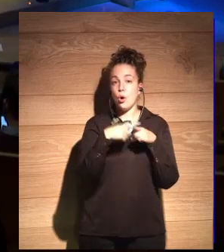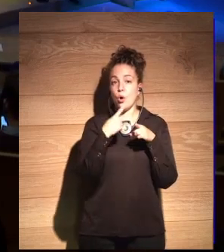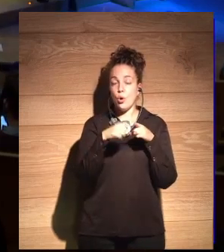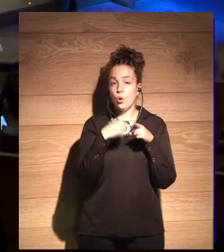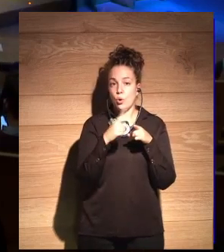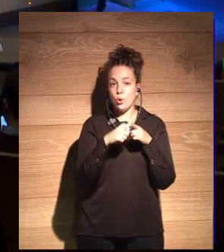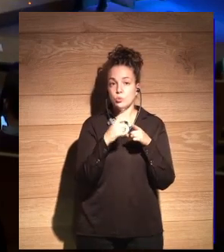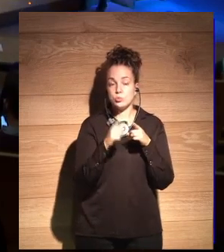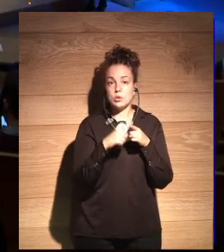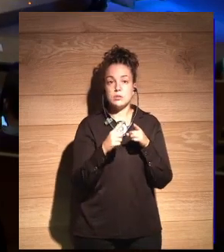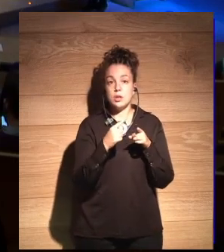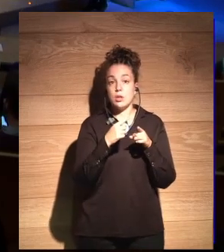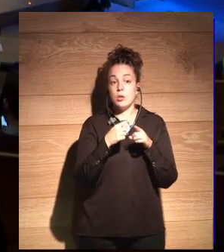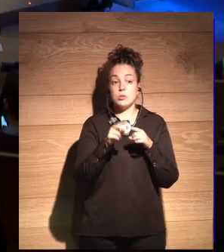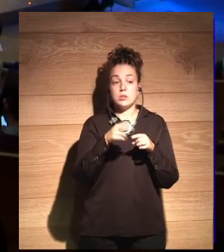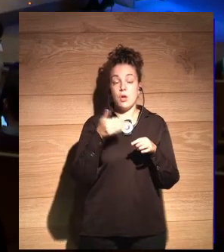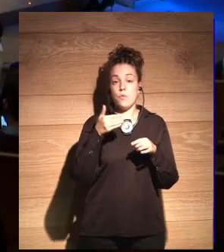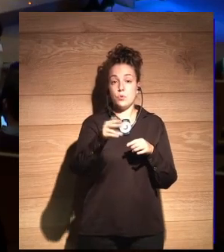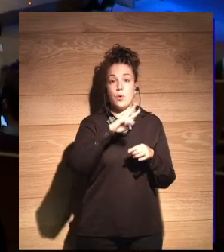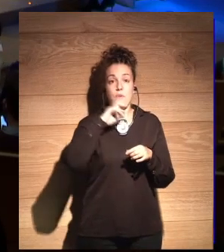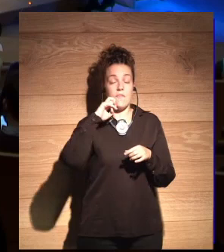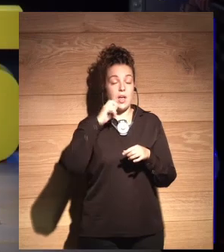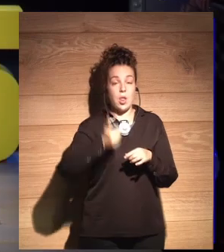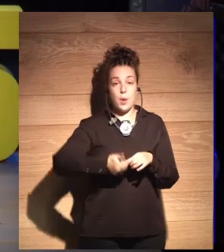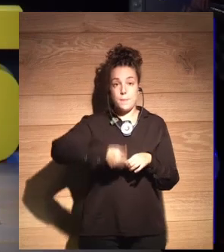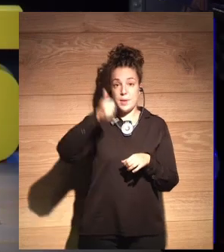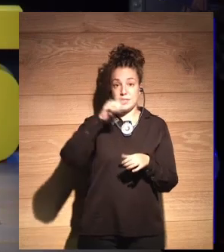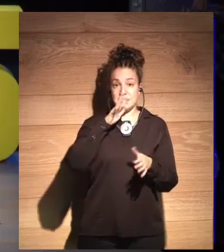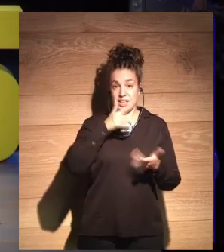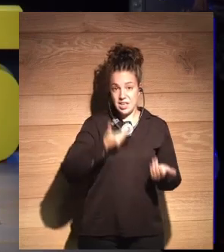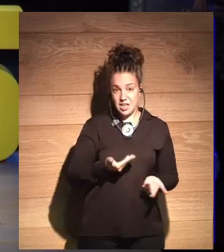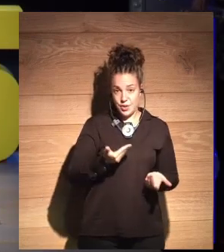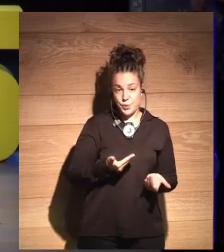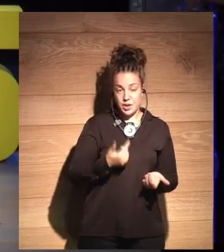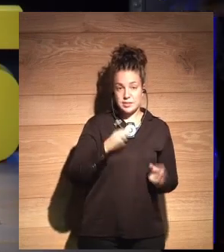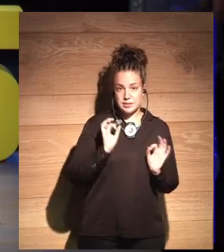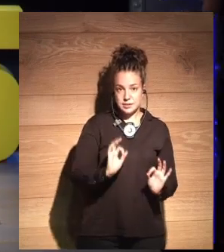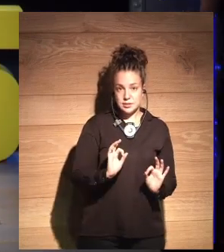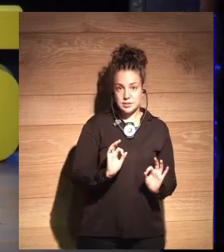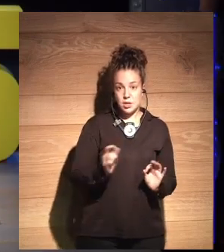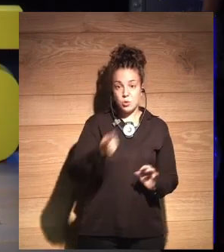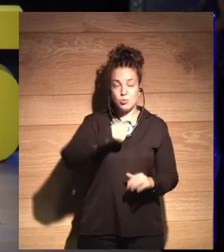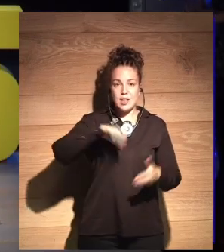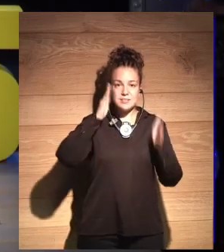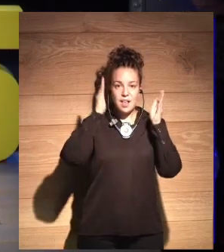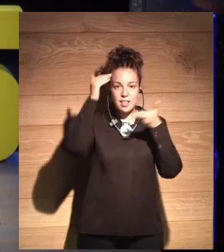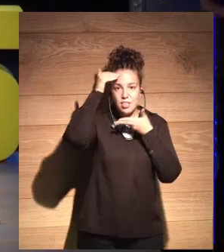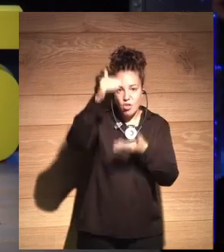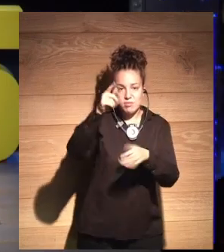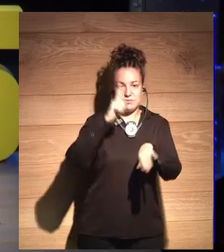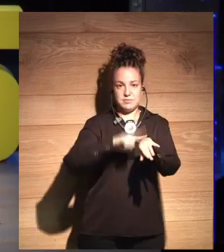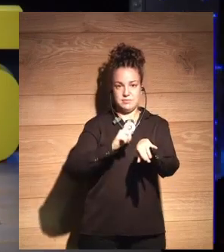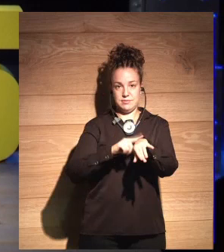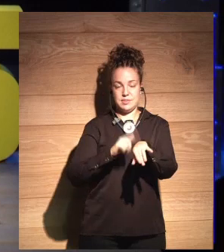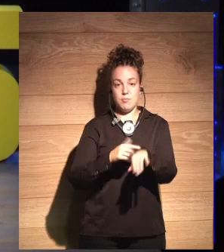Amber was saying that one of the things that more value are going to have in the future, and it is so in the